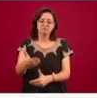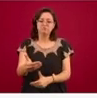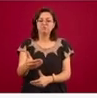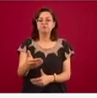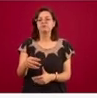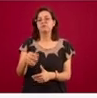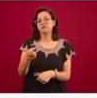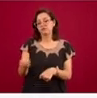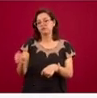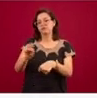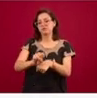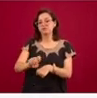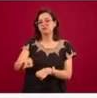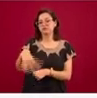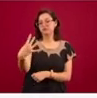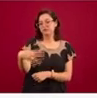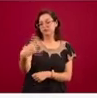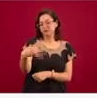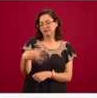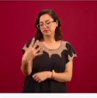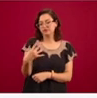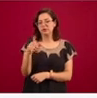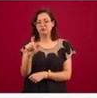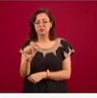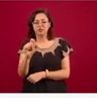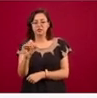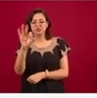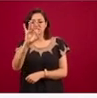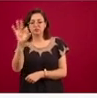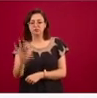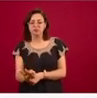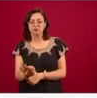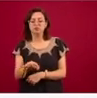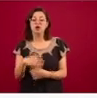the positivity rate is now went from